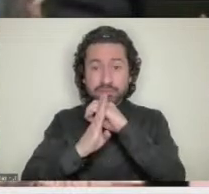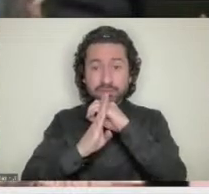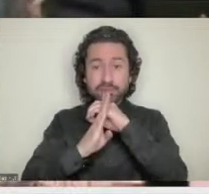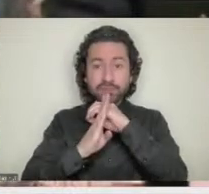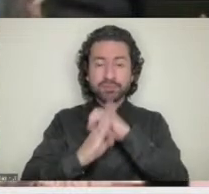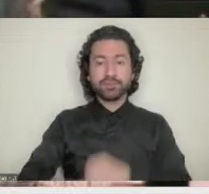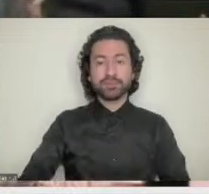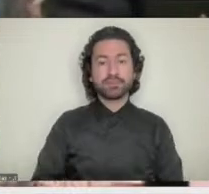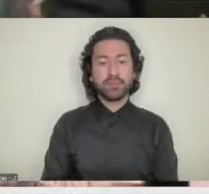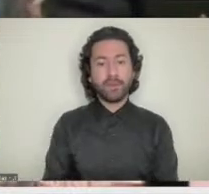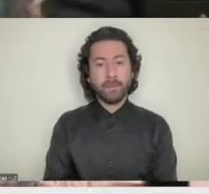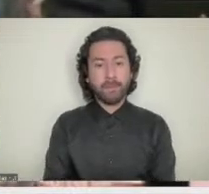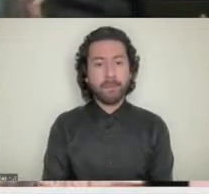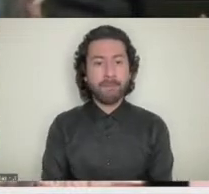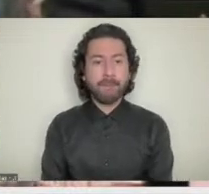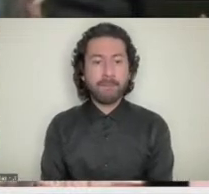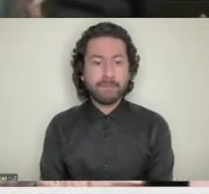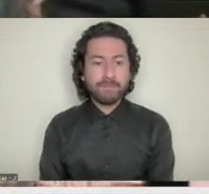Your microphone is still